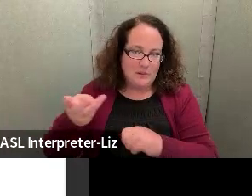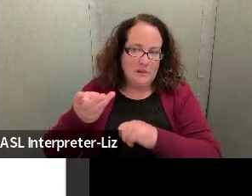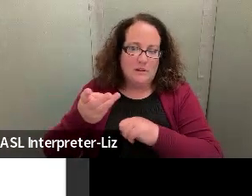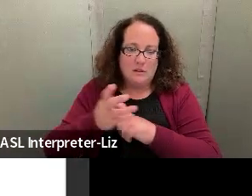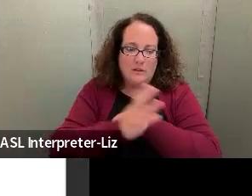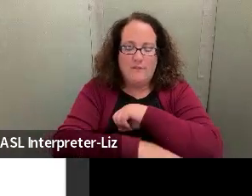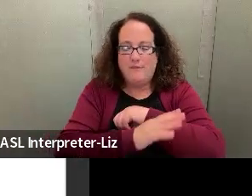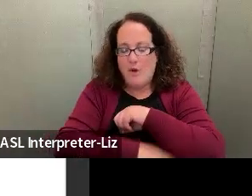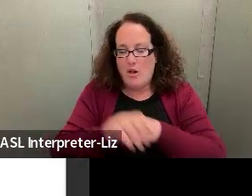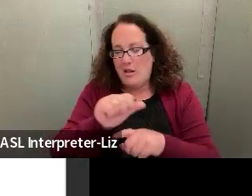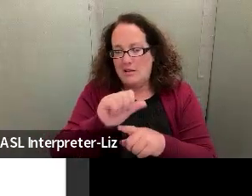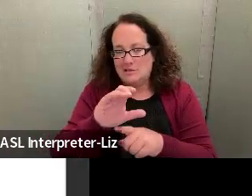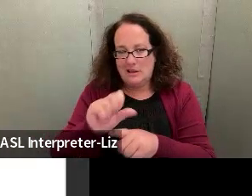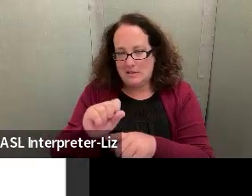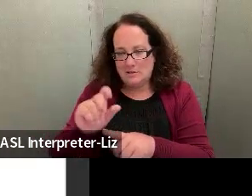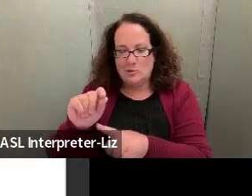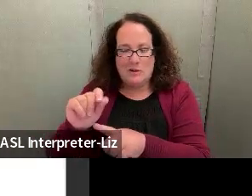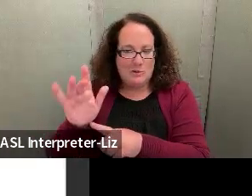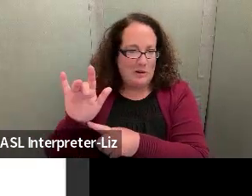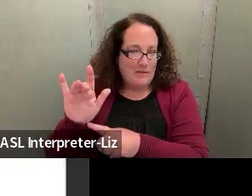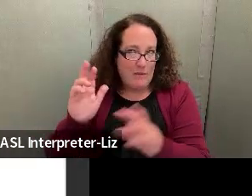ACS 2025. So